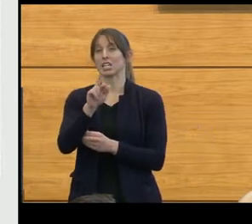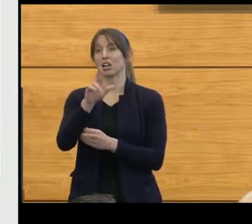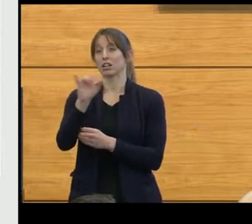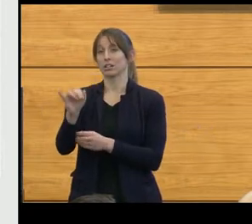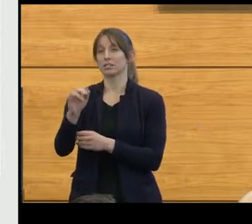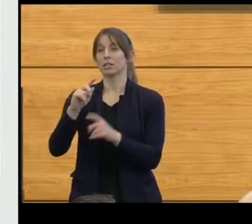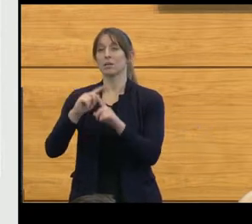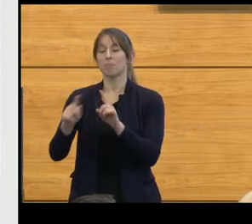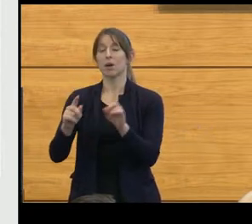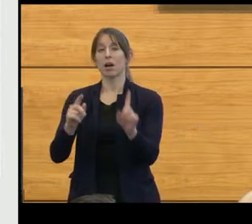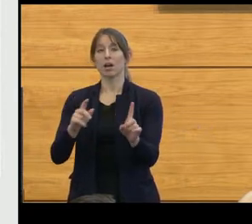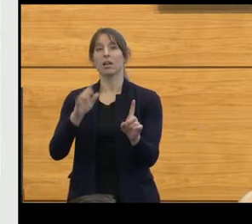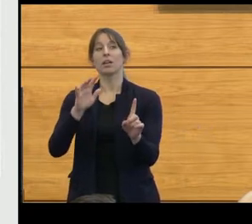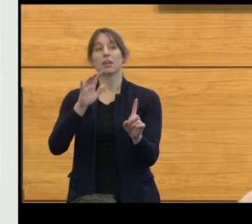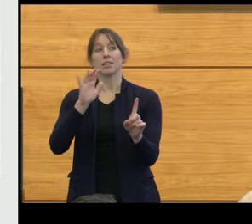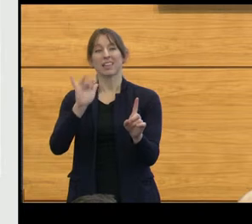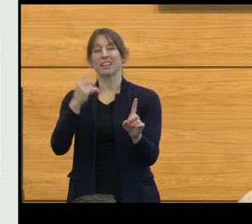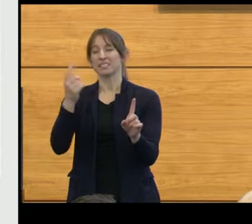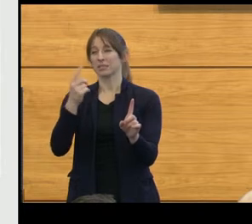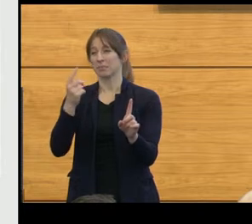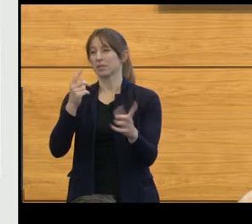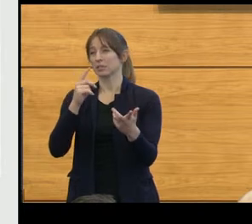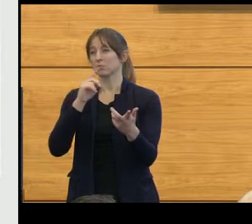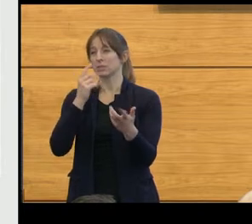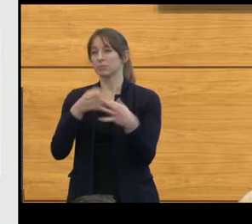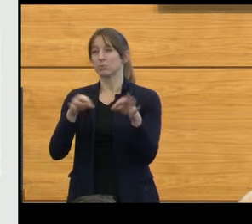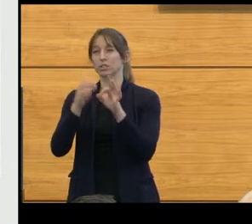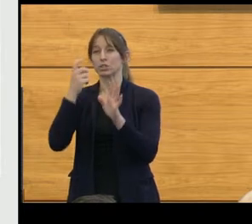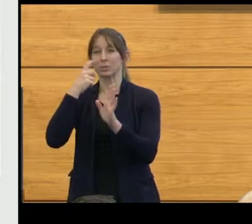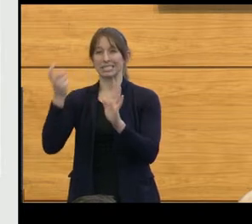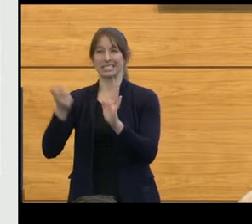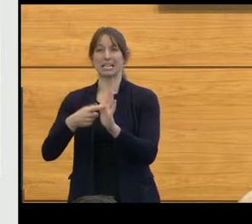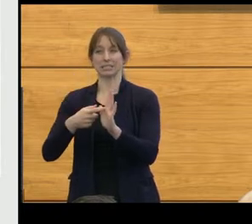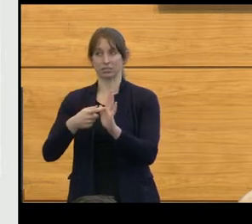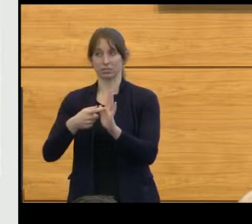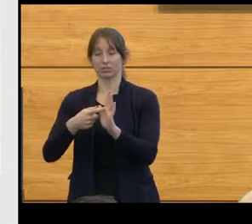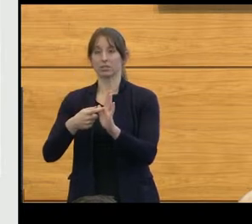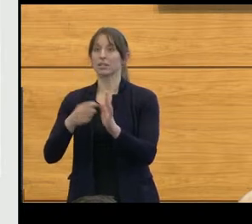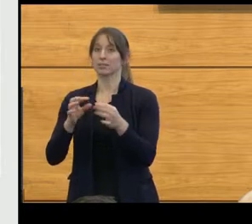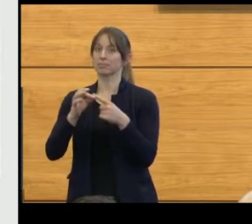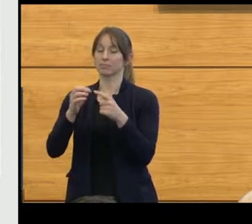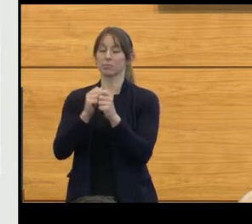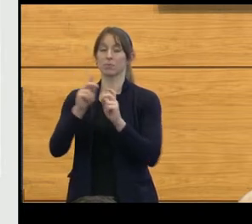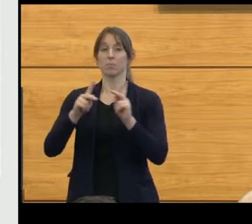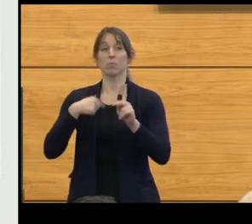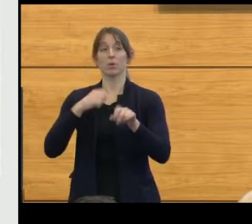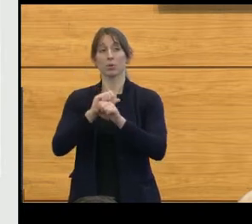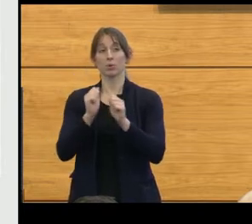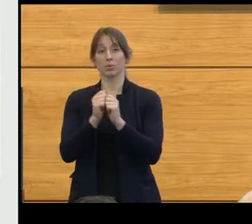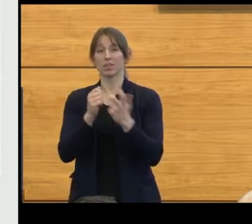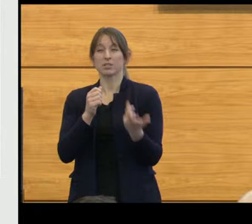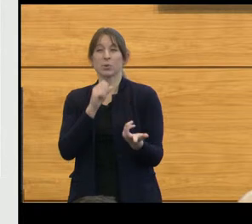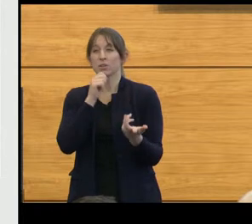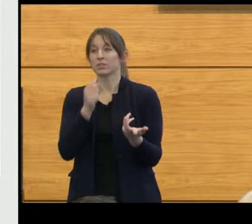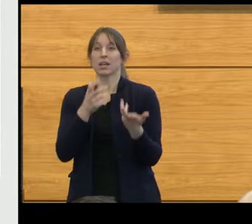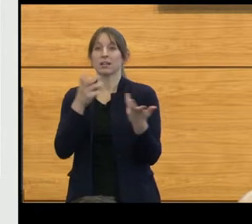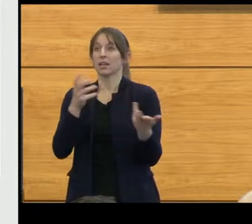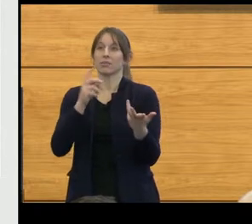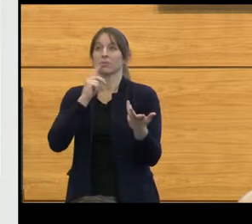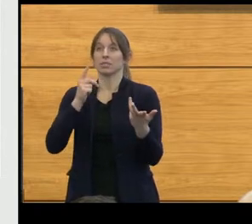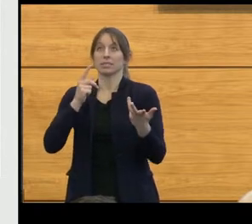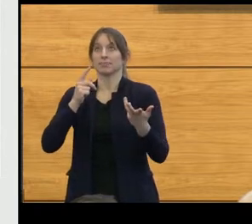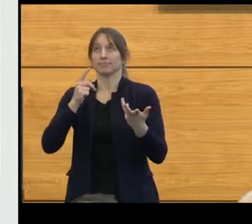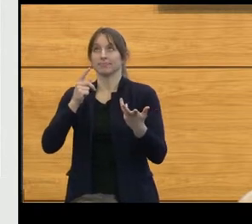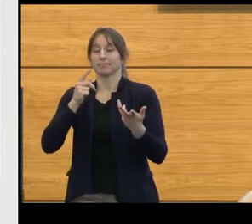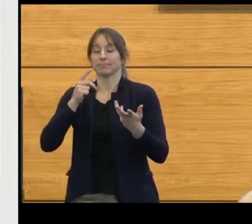been important to at least some of the folks that I've been working with. So there's really no consistent consensus about the level of cerebellar